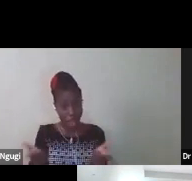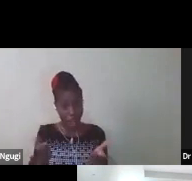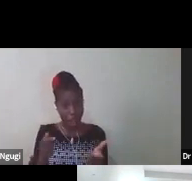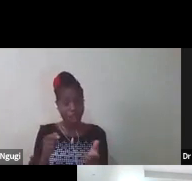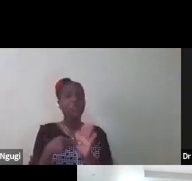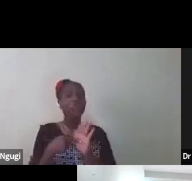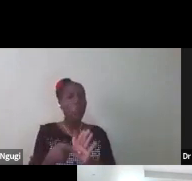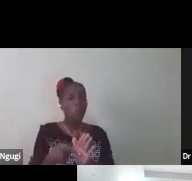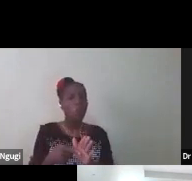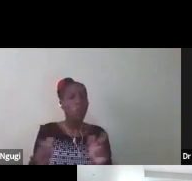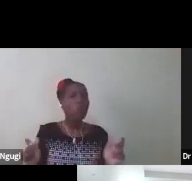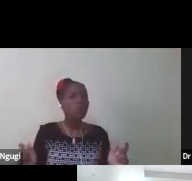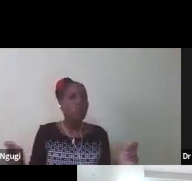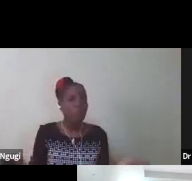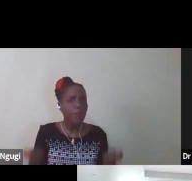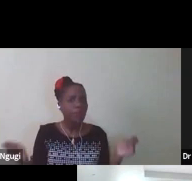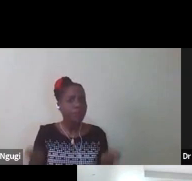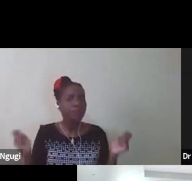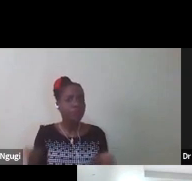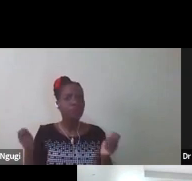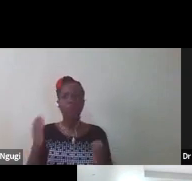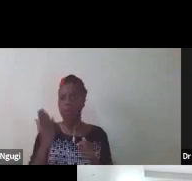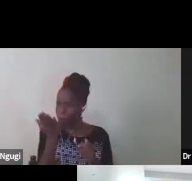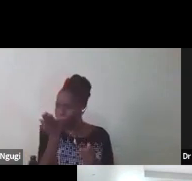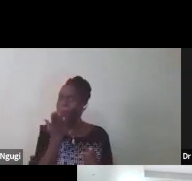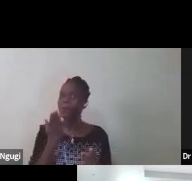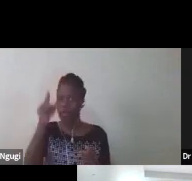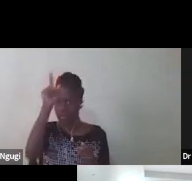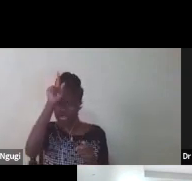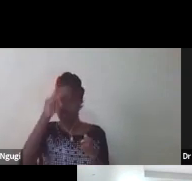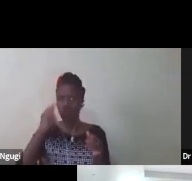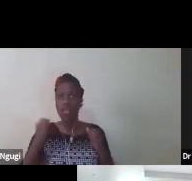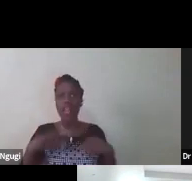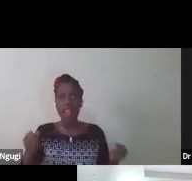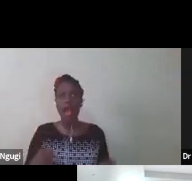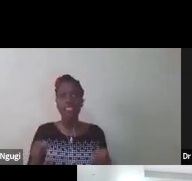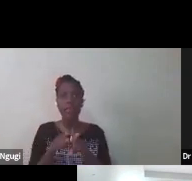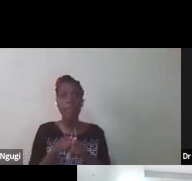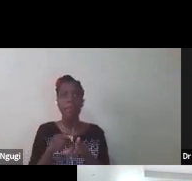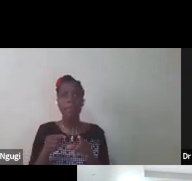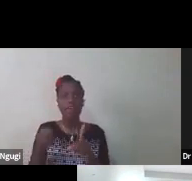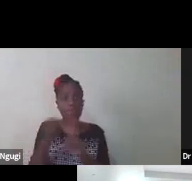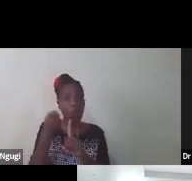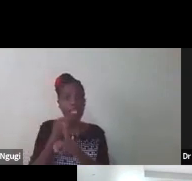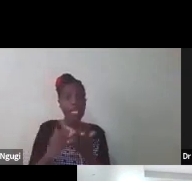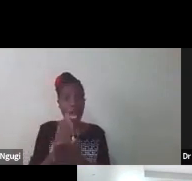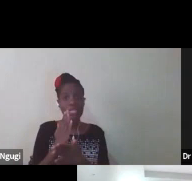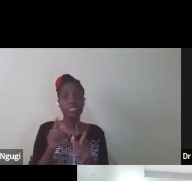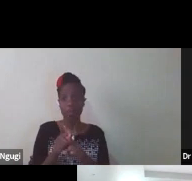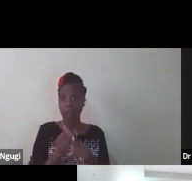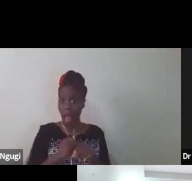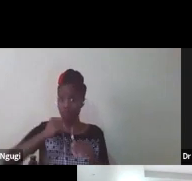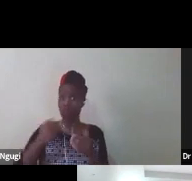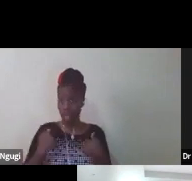there's very extreme violations of people's rights when they are seeking alternative care. That must be recognized.